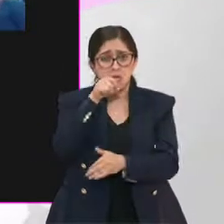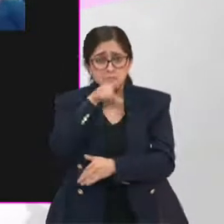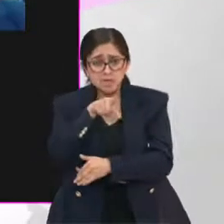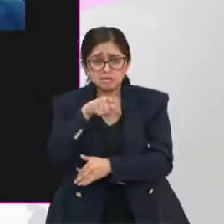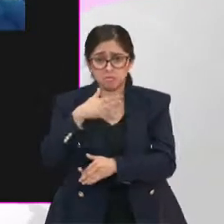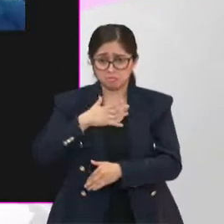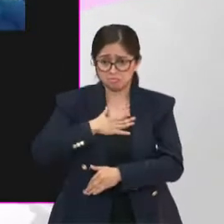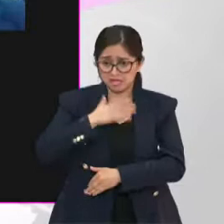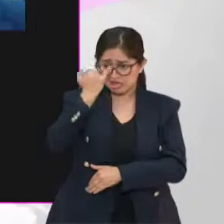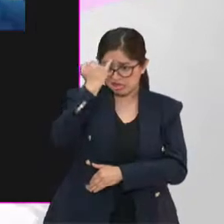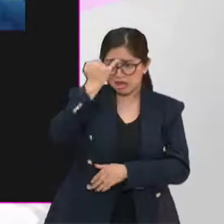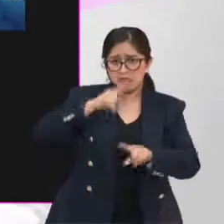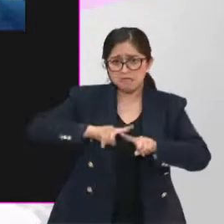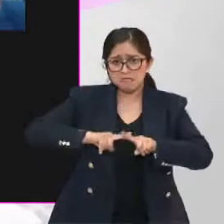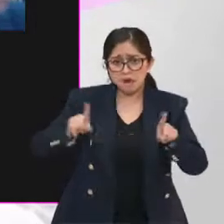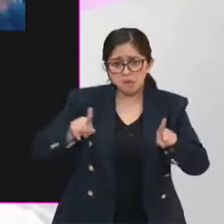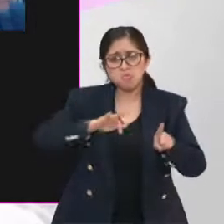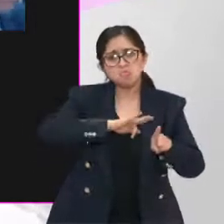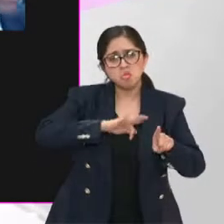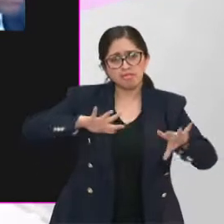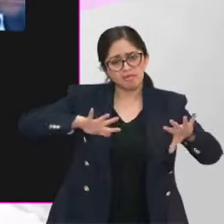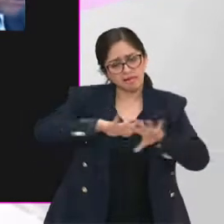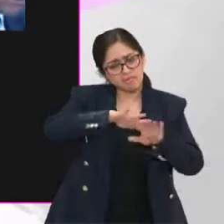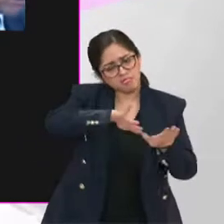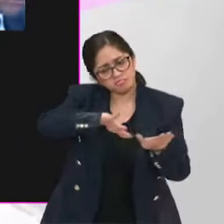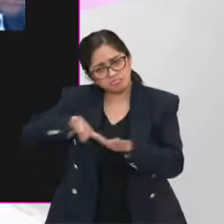a democratic vocation, but we